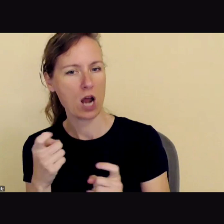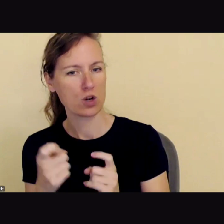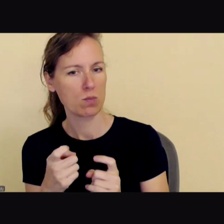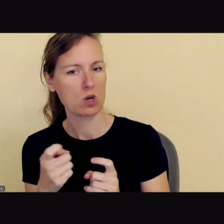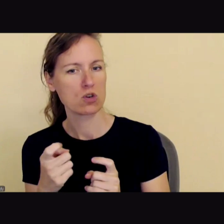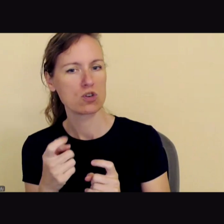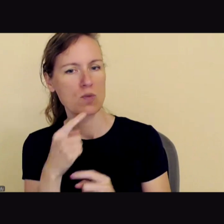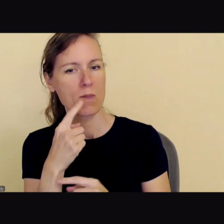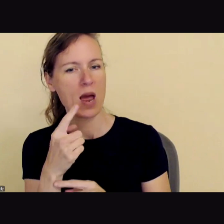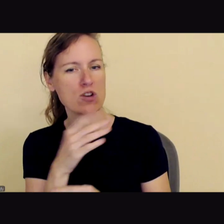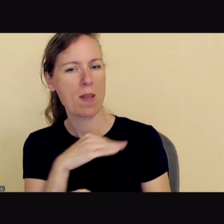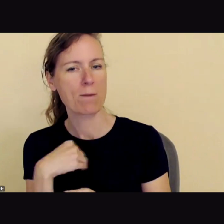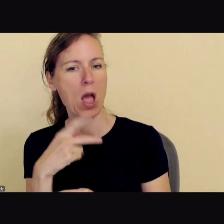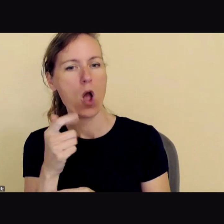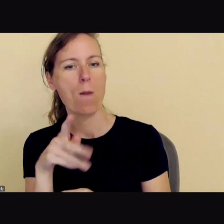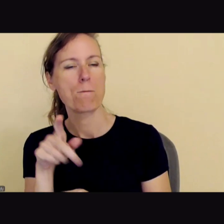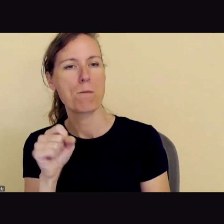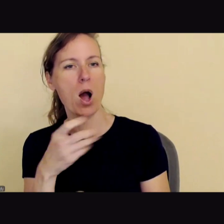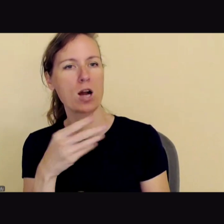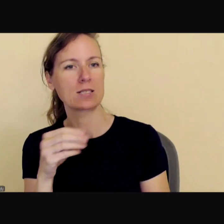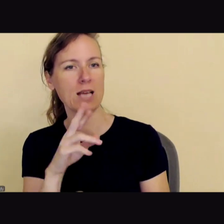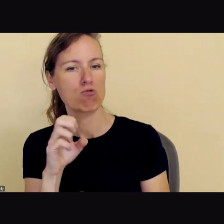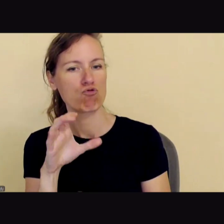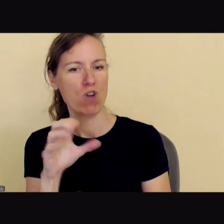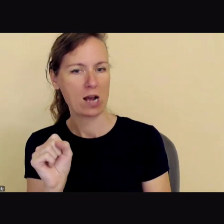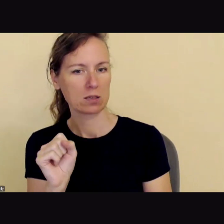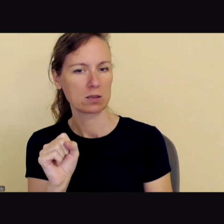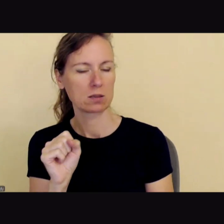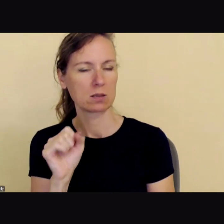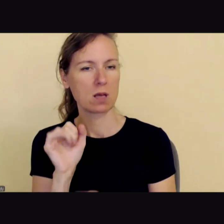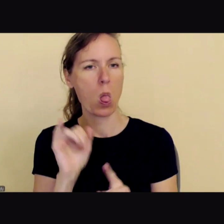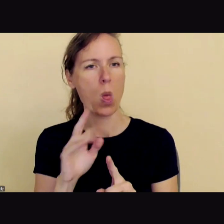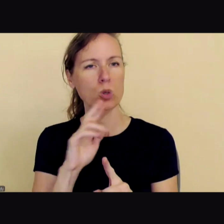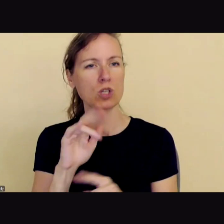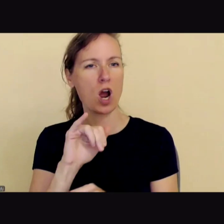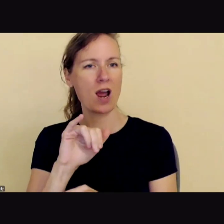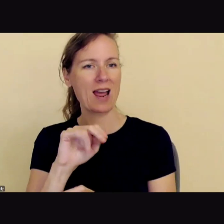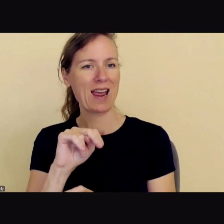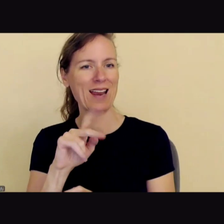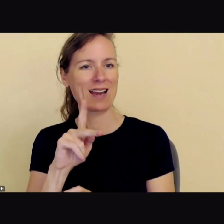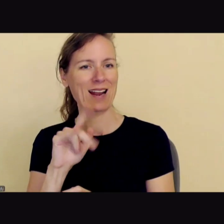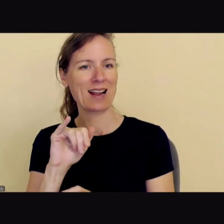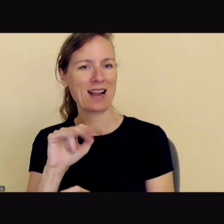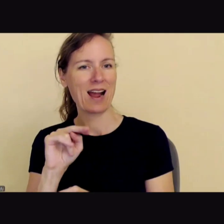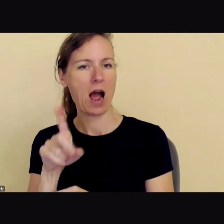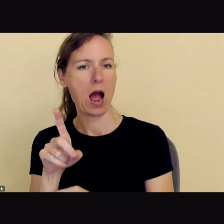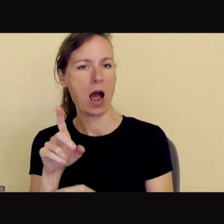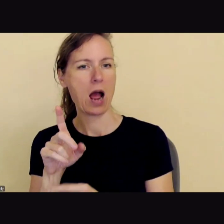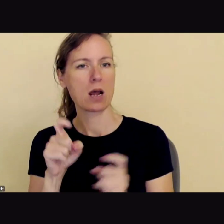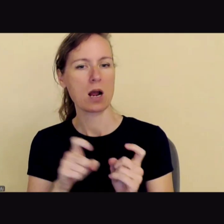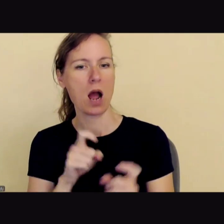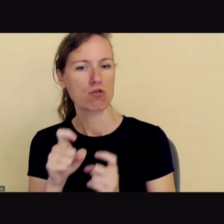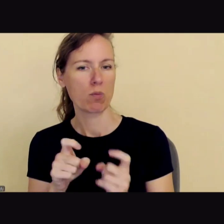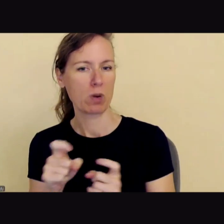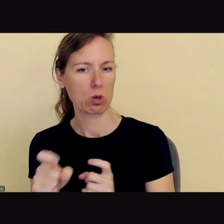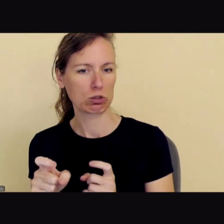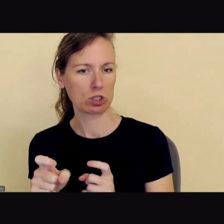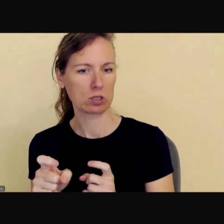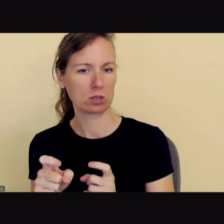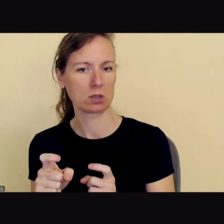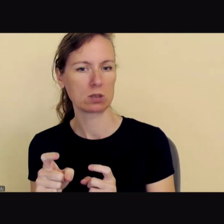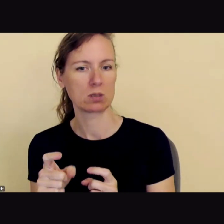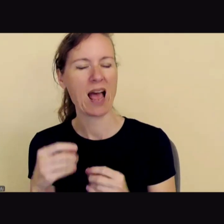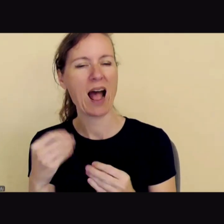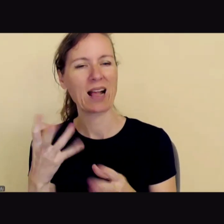and Rec, those are in-kind contributions. I'll give you more details offline, but they've been using other